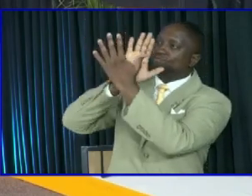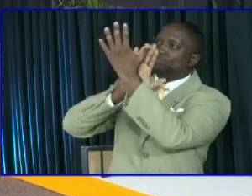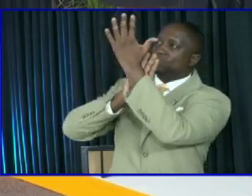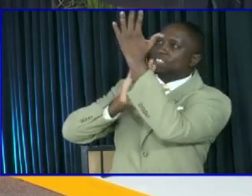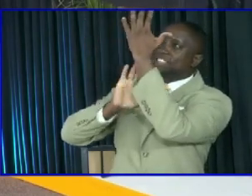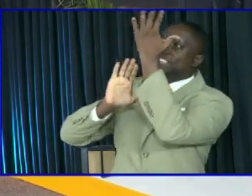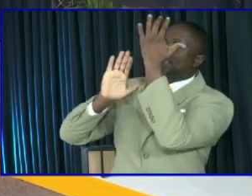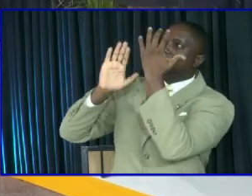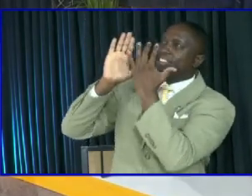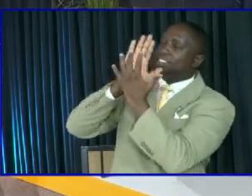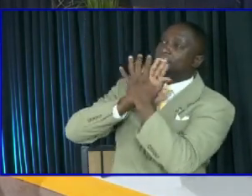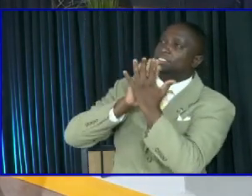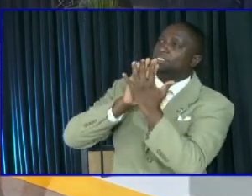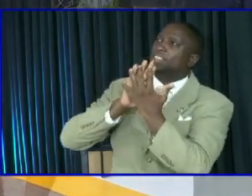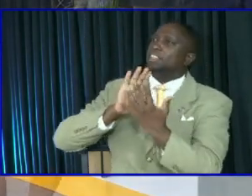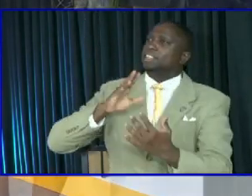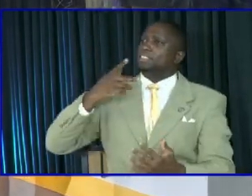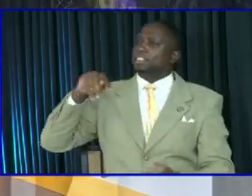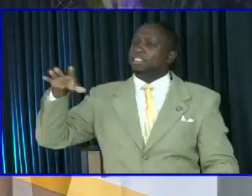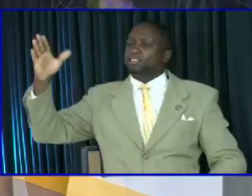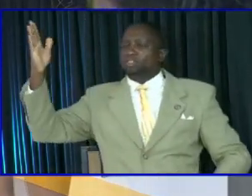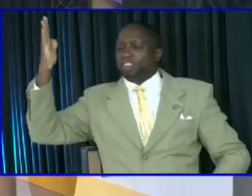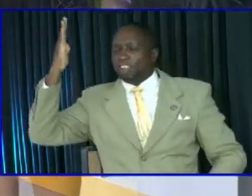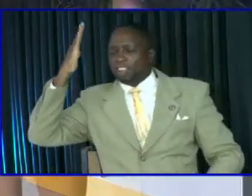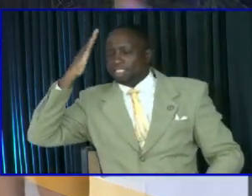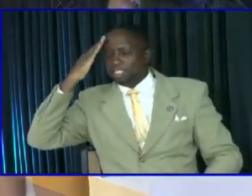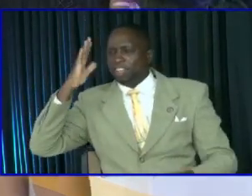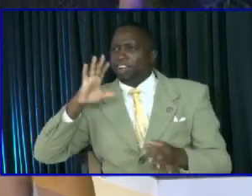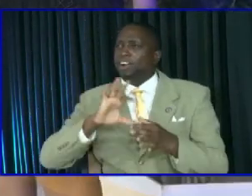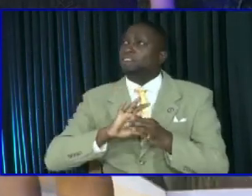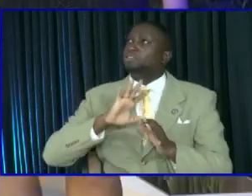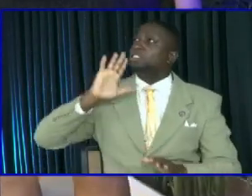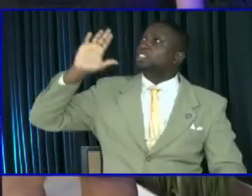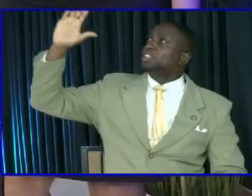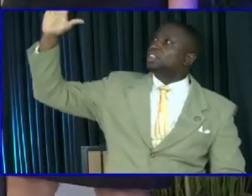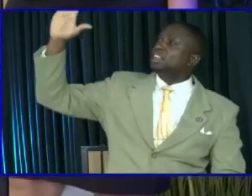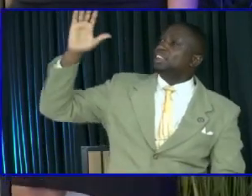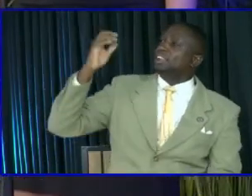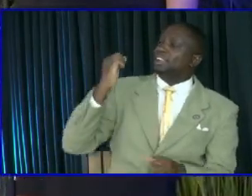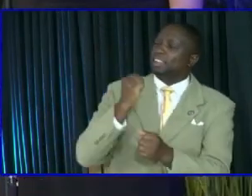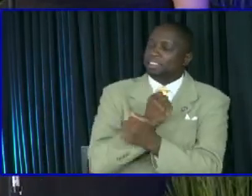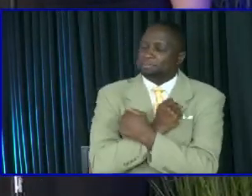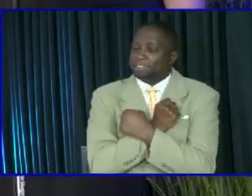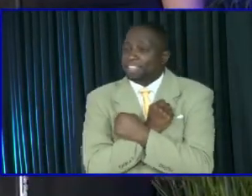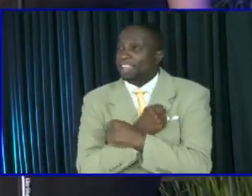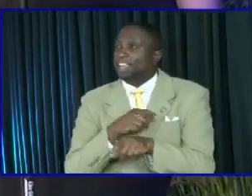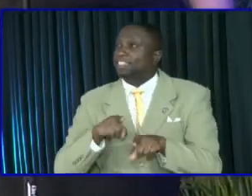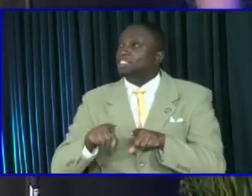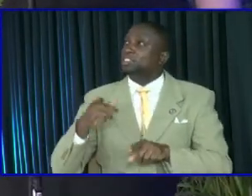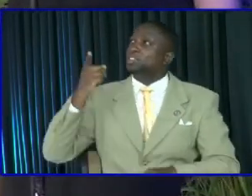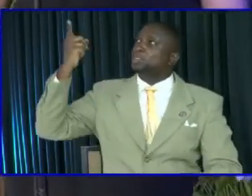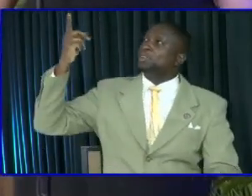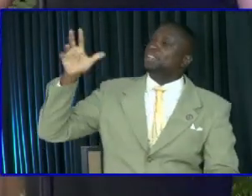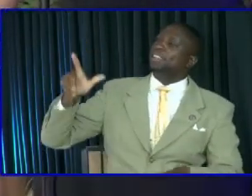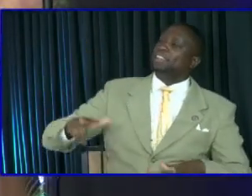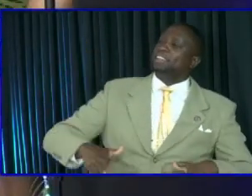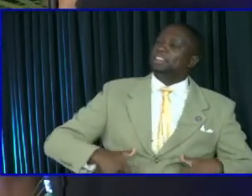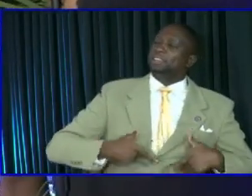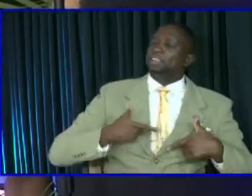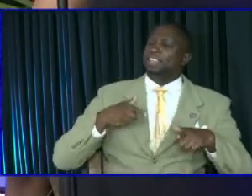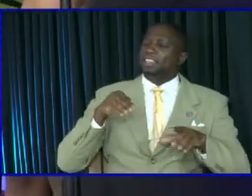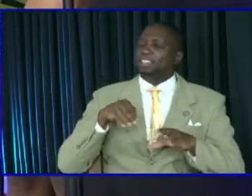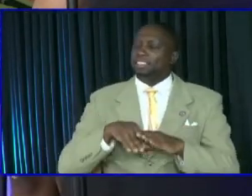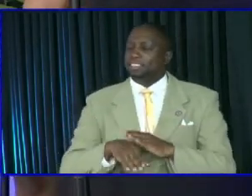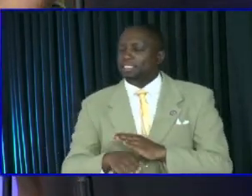to face, the knowledge of your love as you live